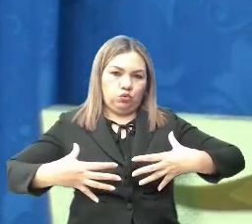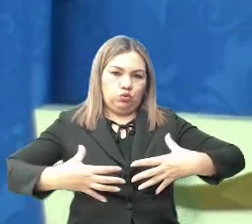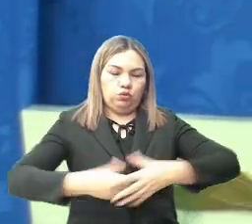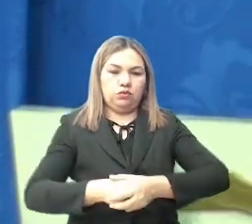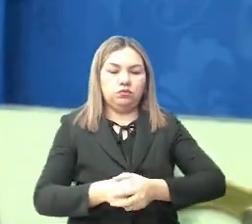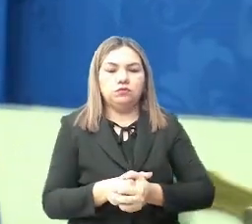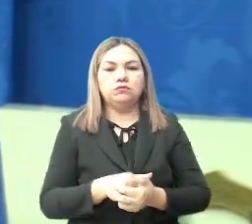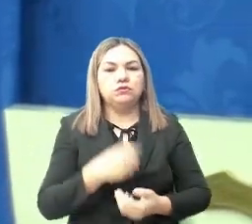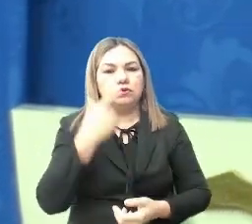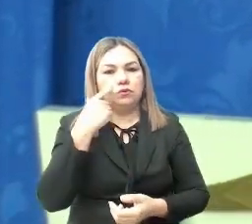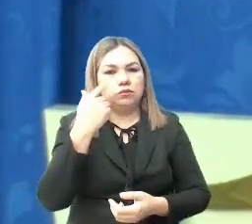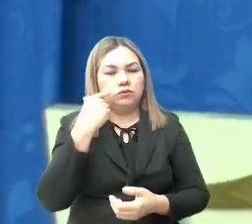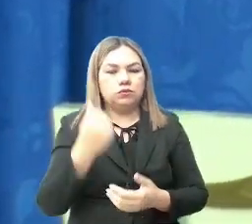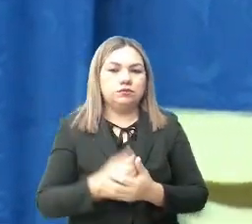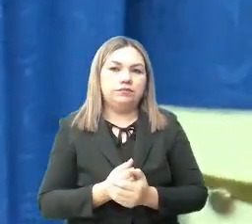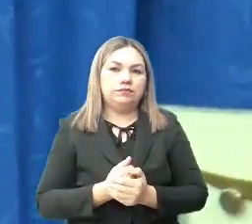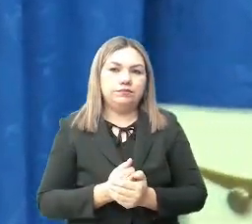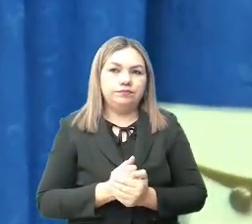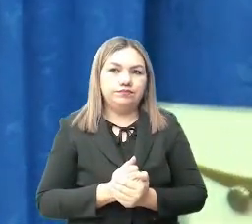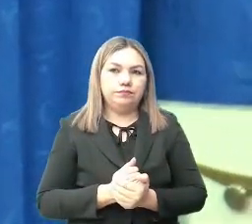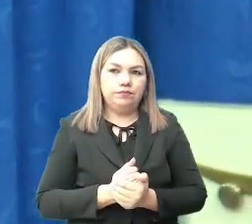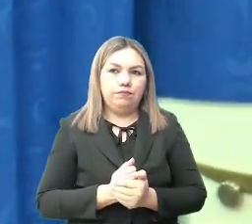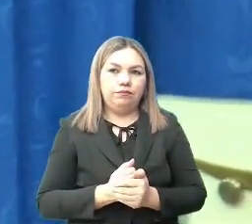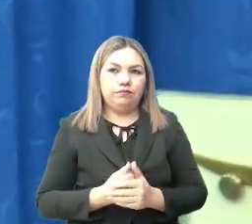with overweight.